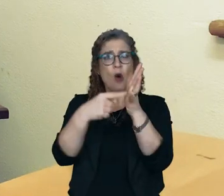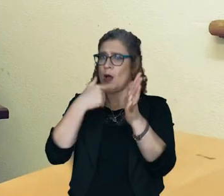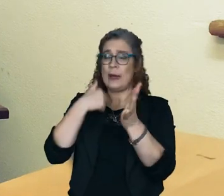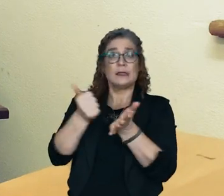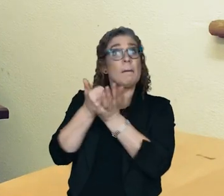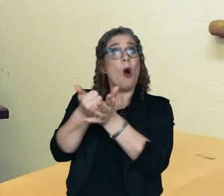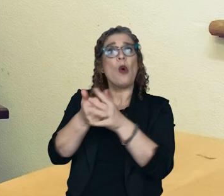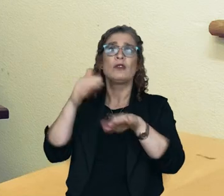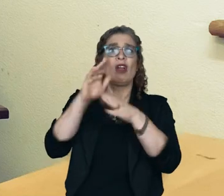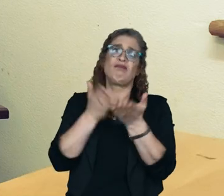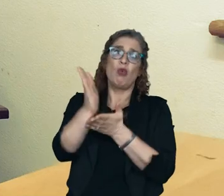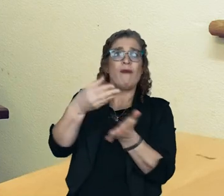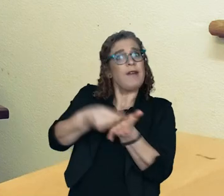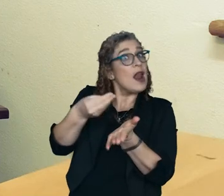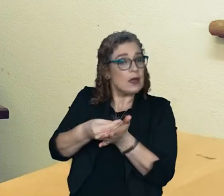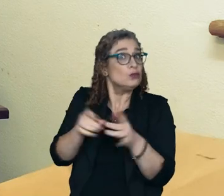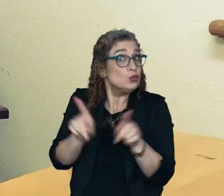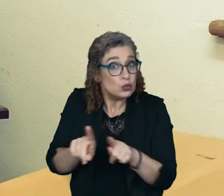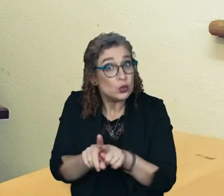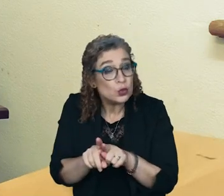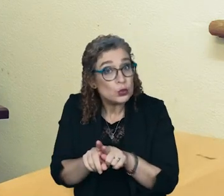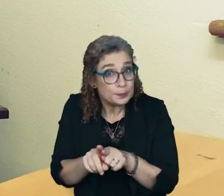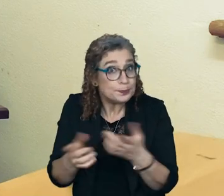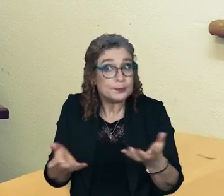well financially. And what we try and do is